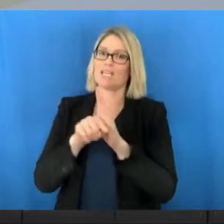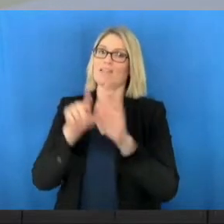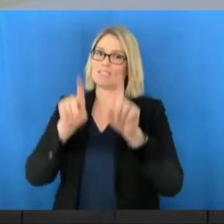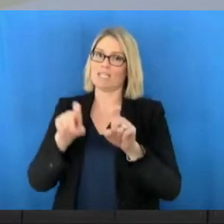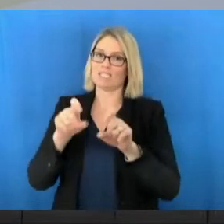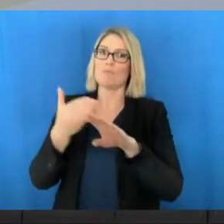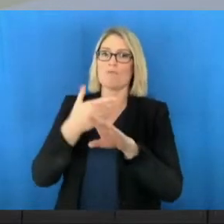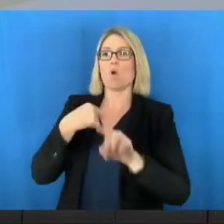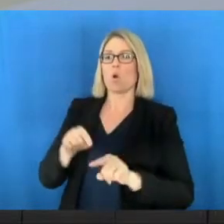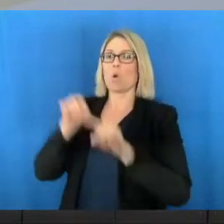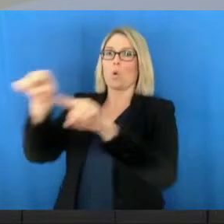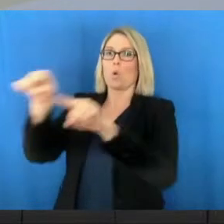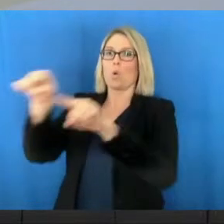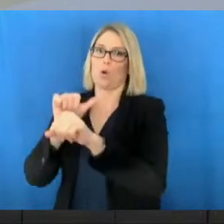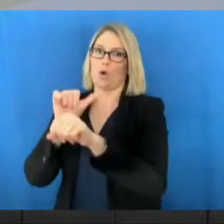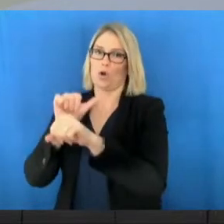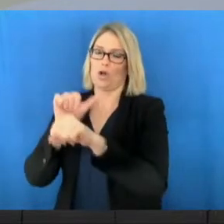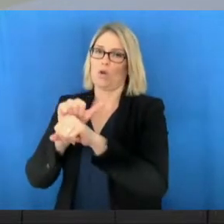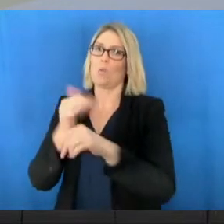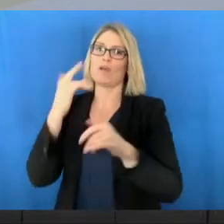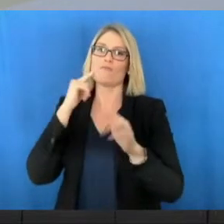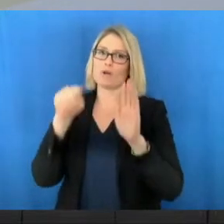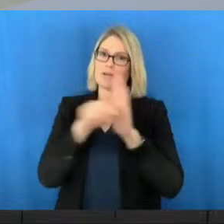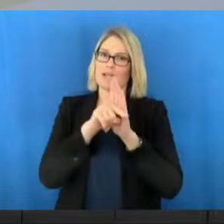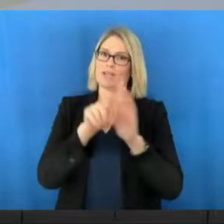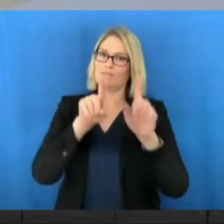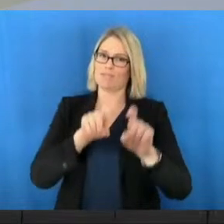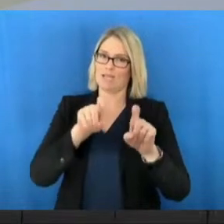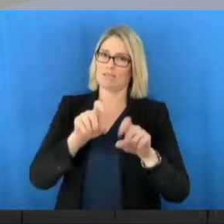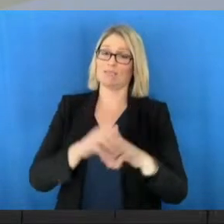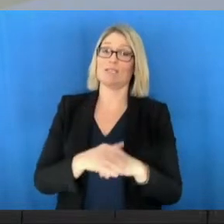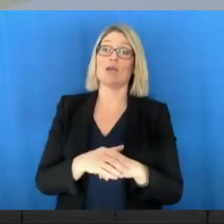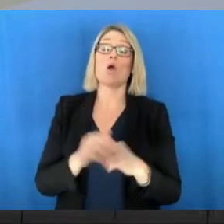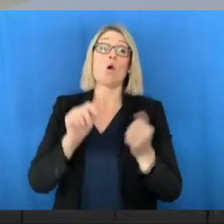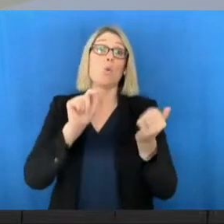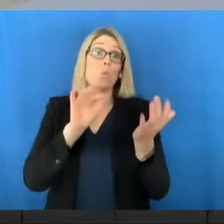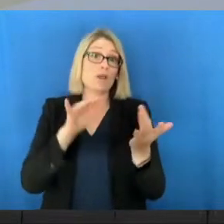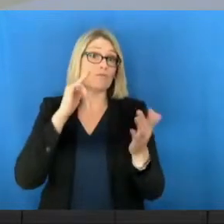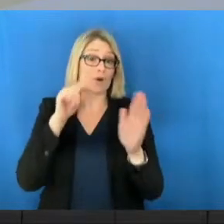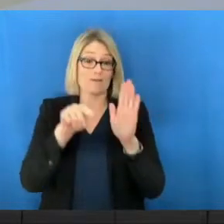to their workplace. Waiting for a negative test result